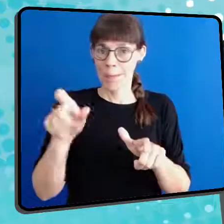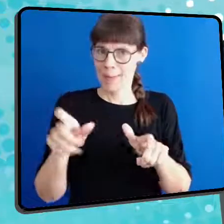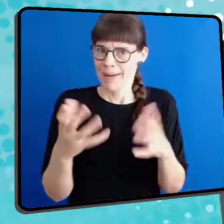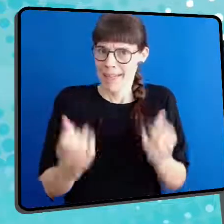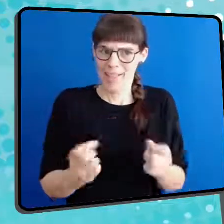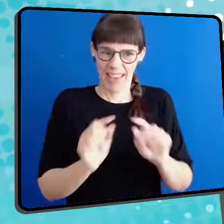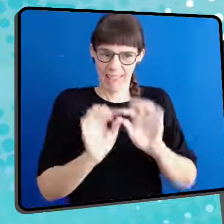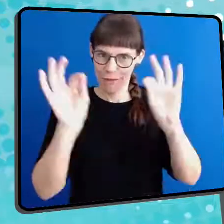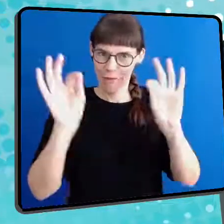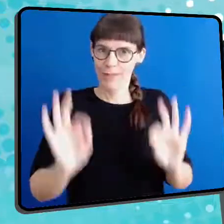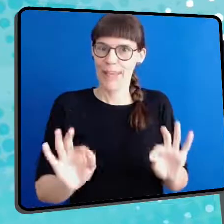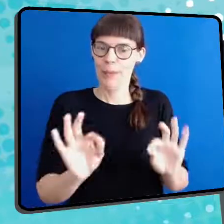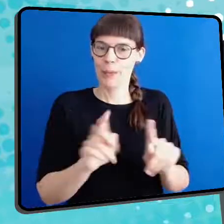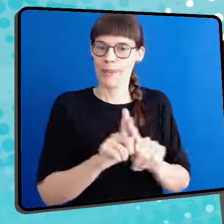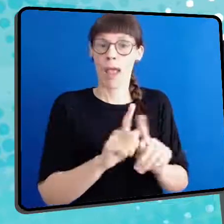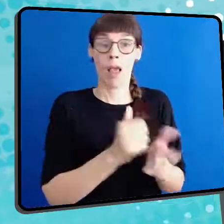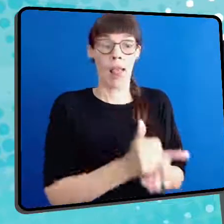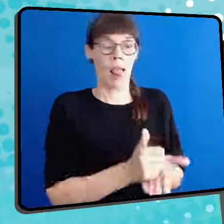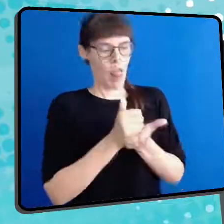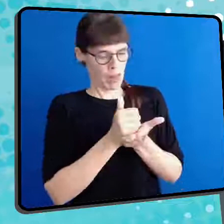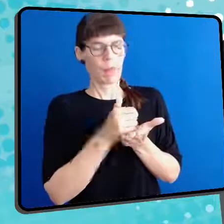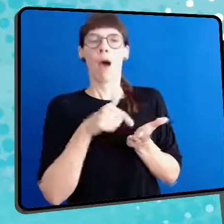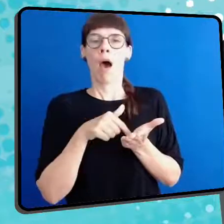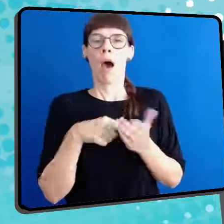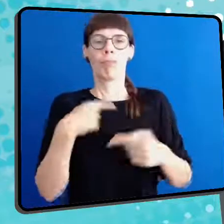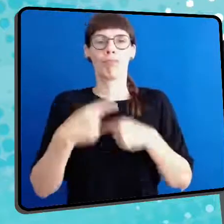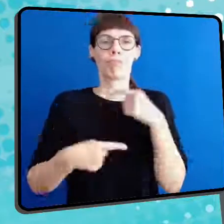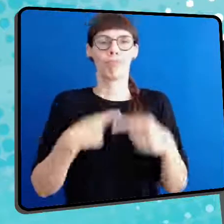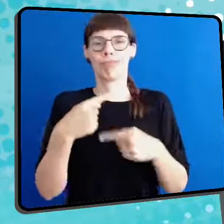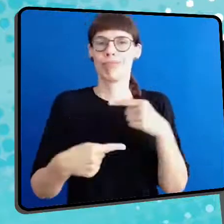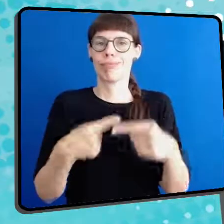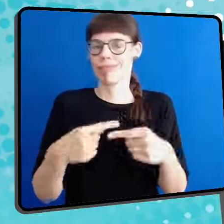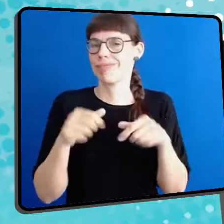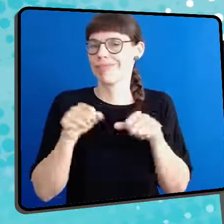kind of like helpers, isn't it? Things that get you to completion